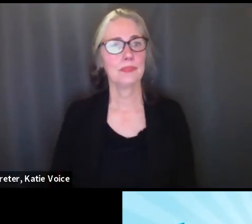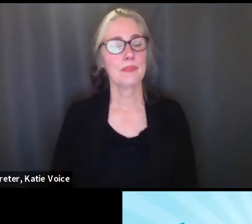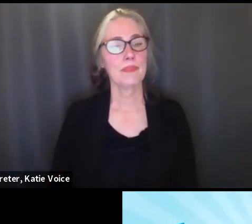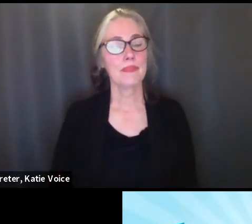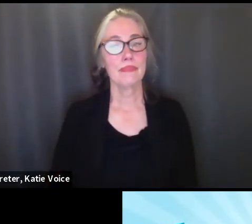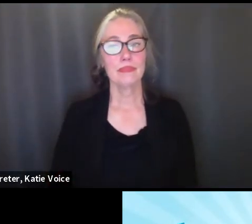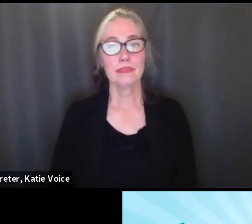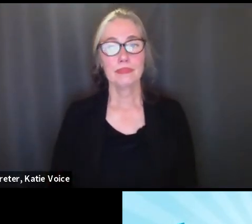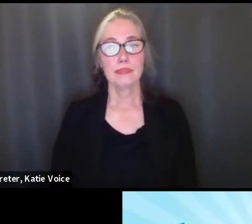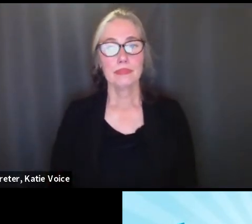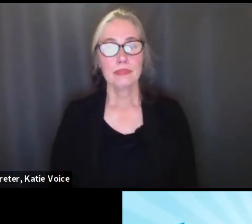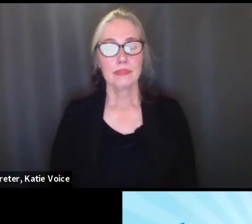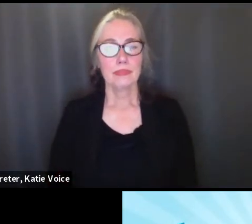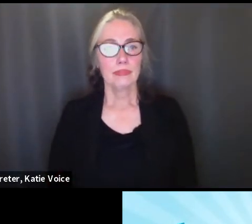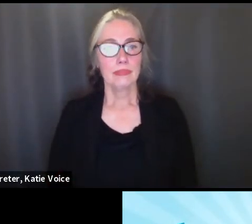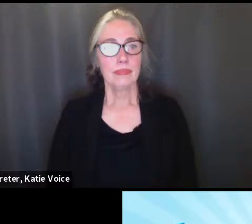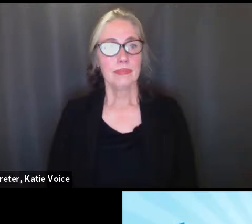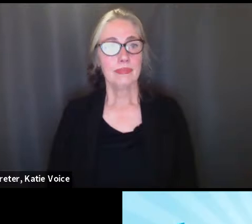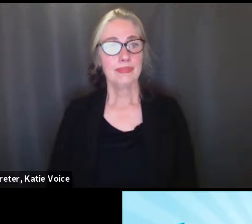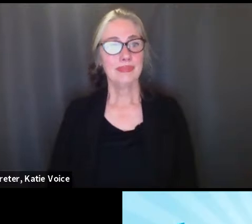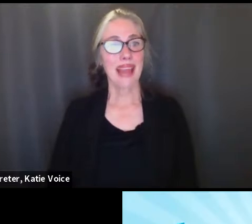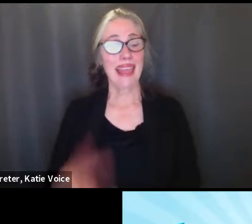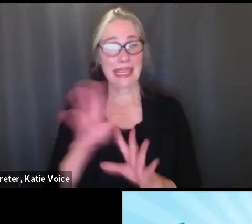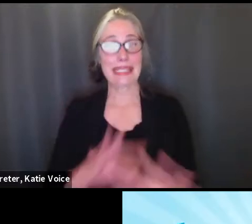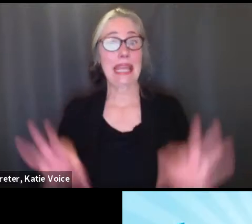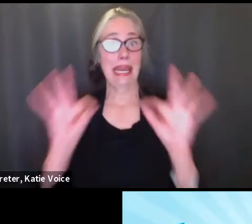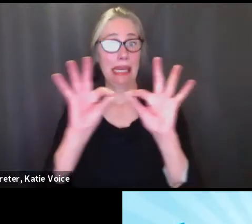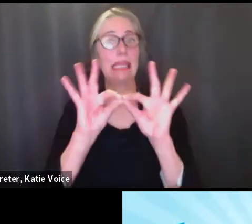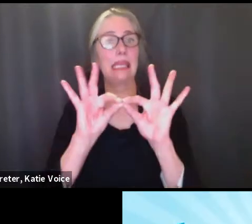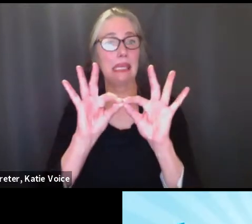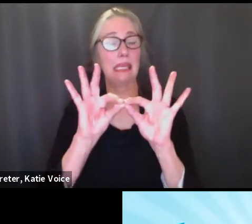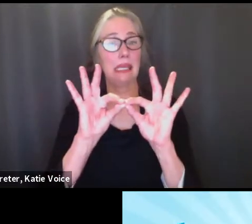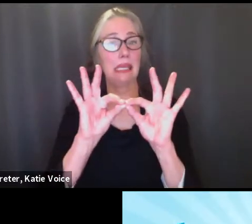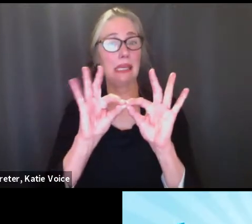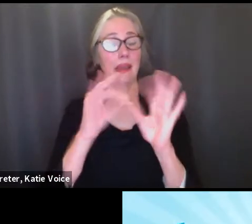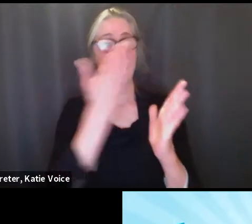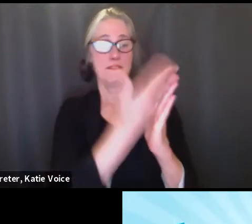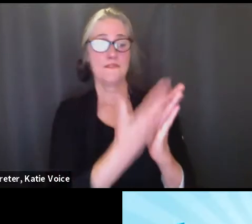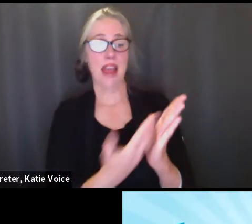And then we have our key factors slide once again.